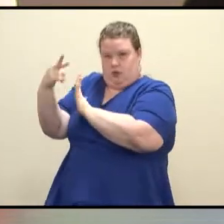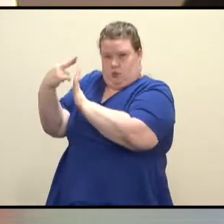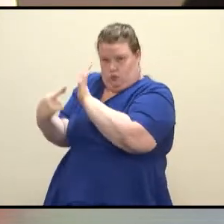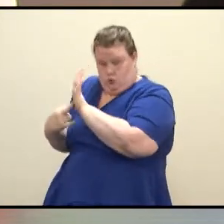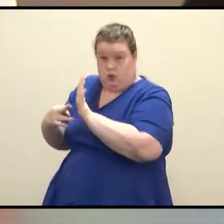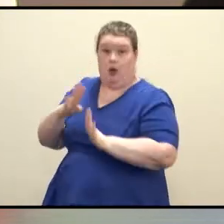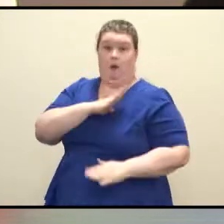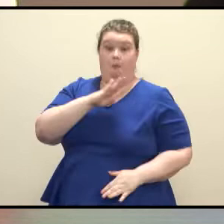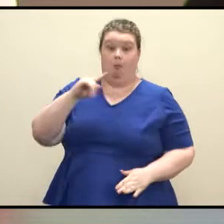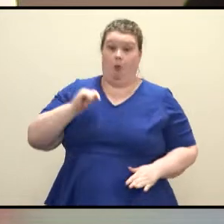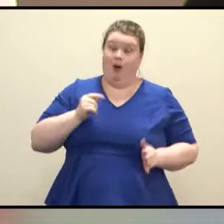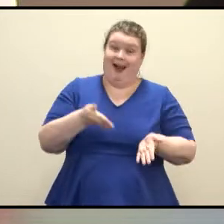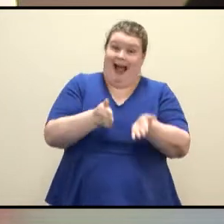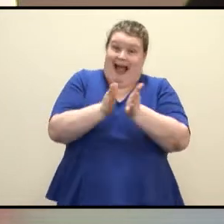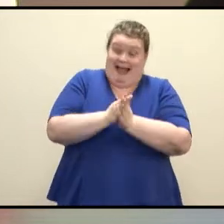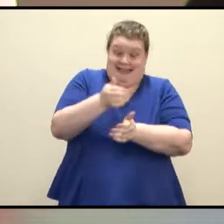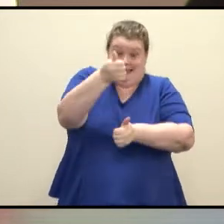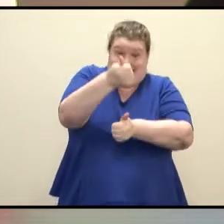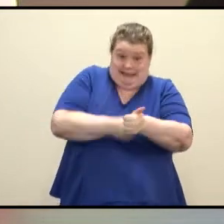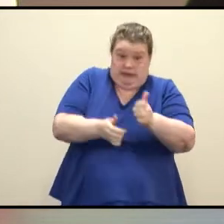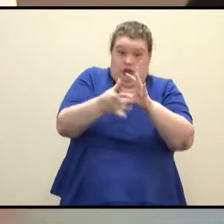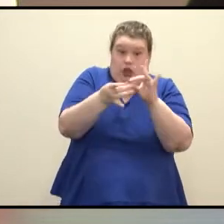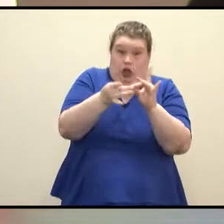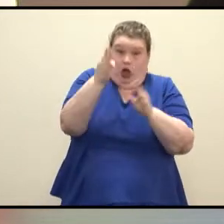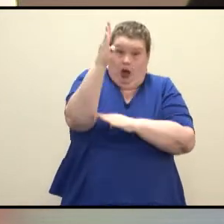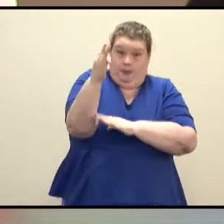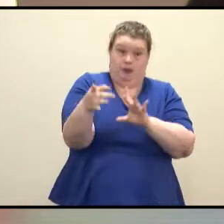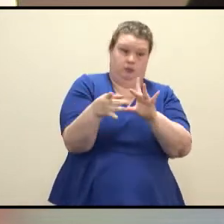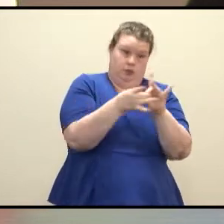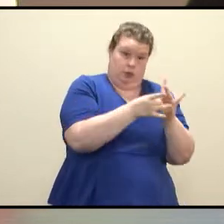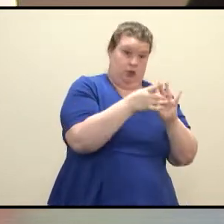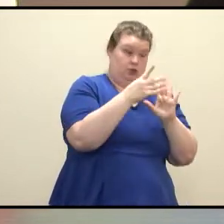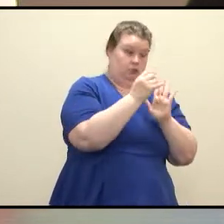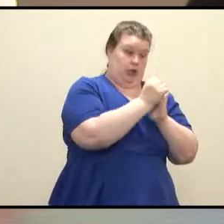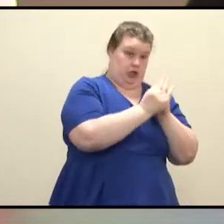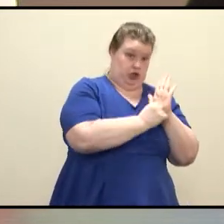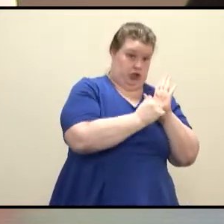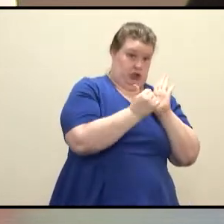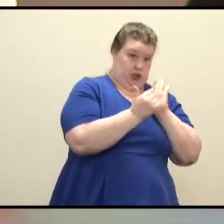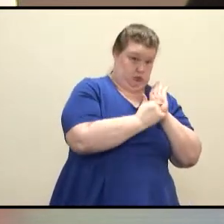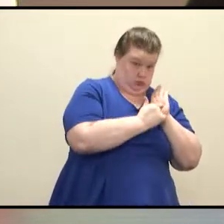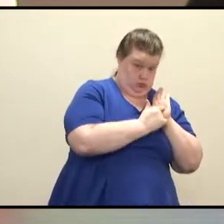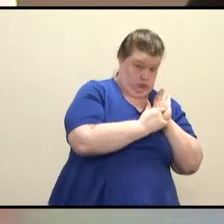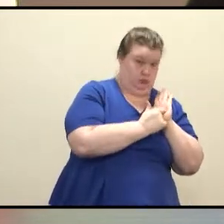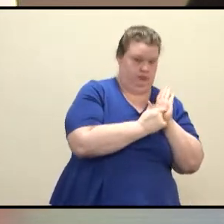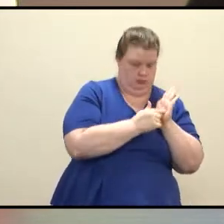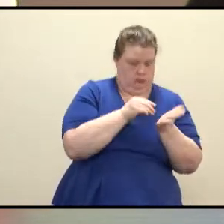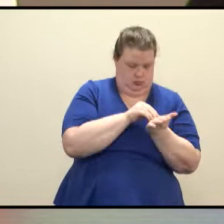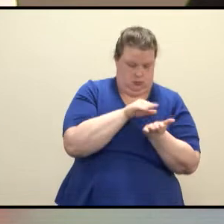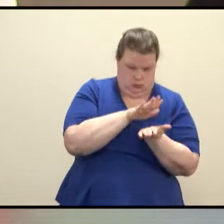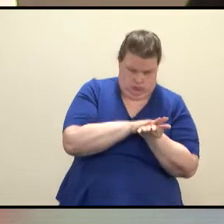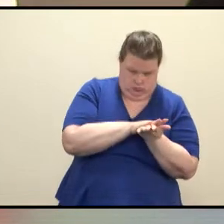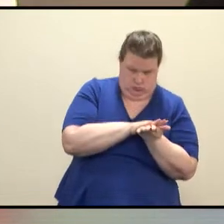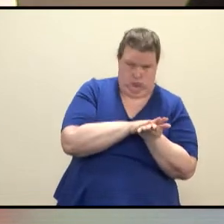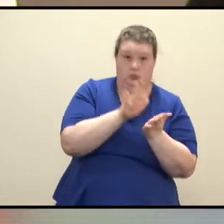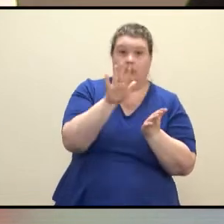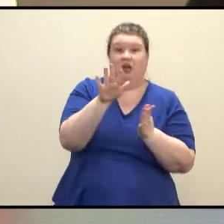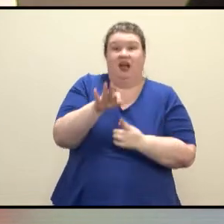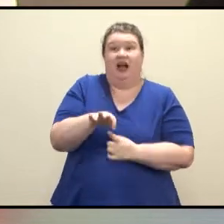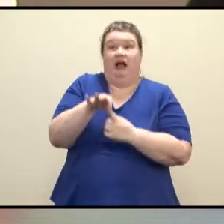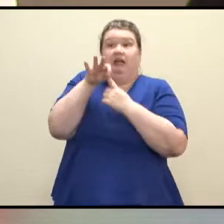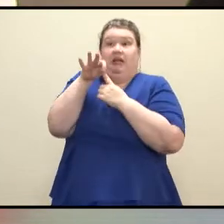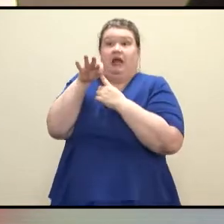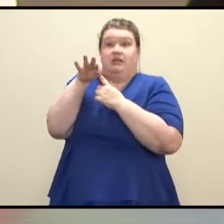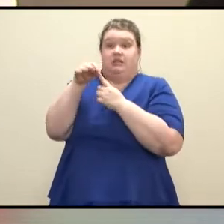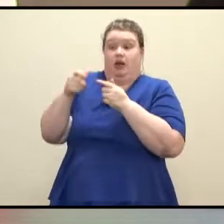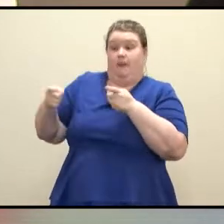each participant's comments pertain to the agenda item, which he has here, under consideration. Unless adjusted by the